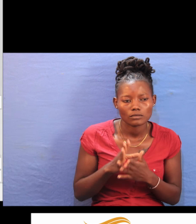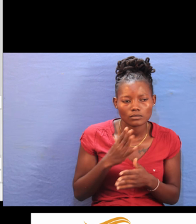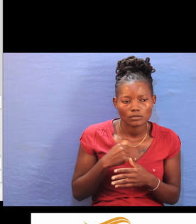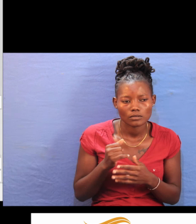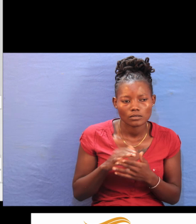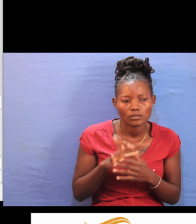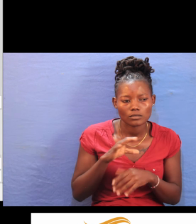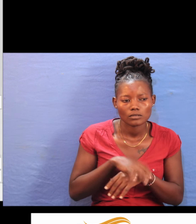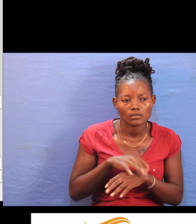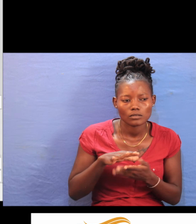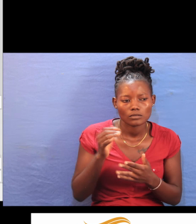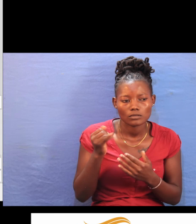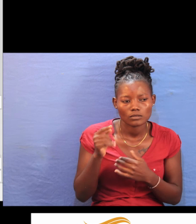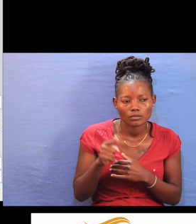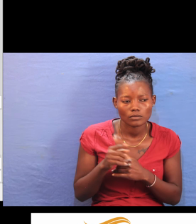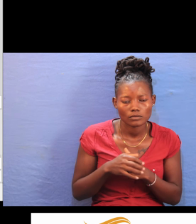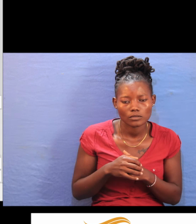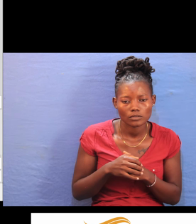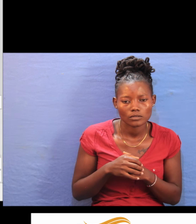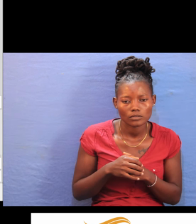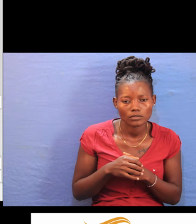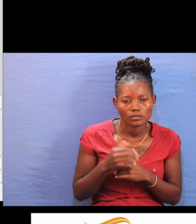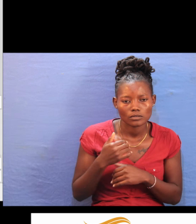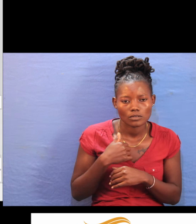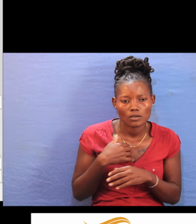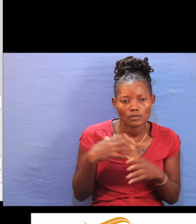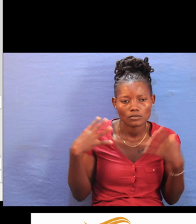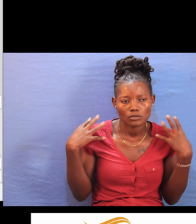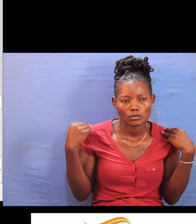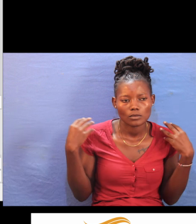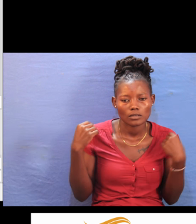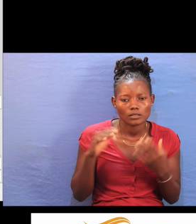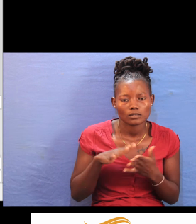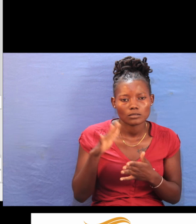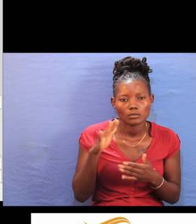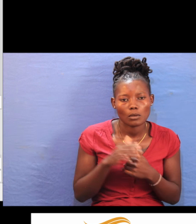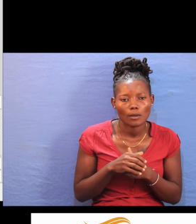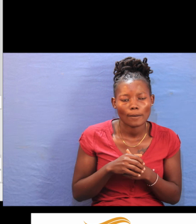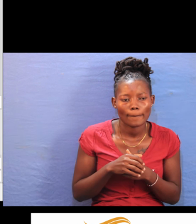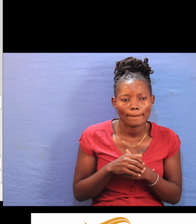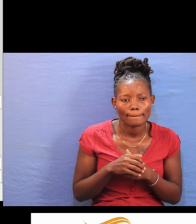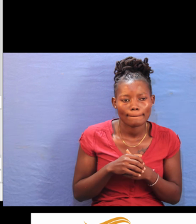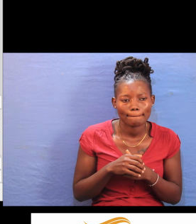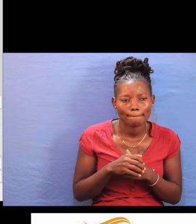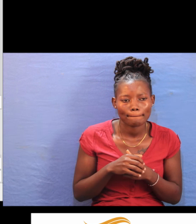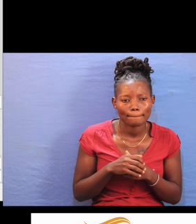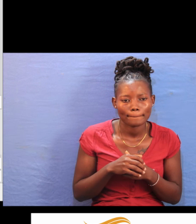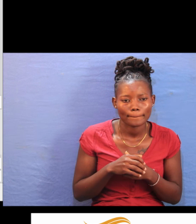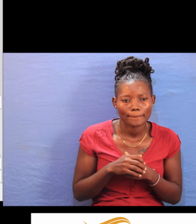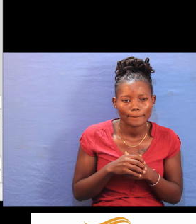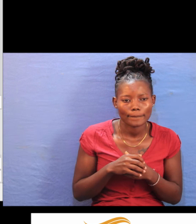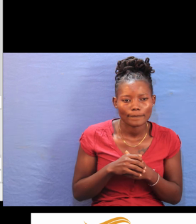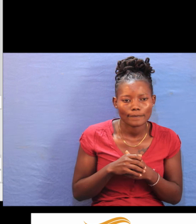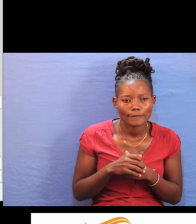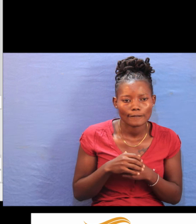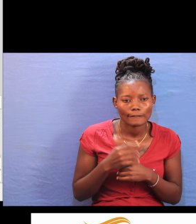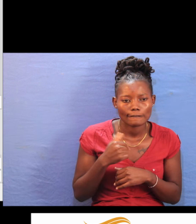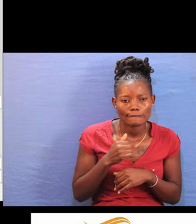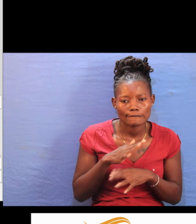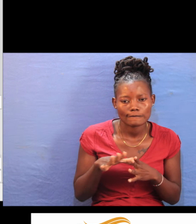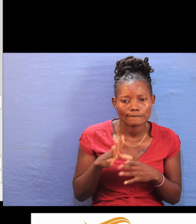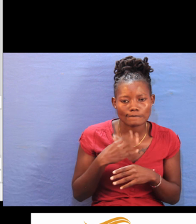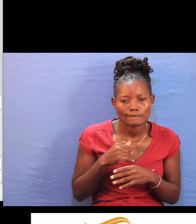skills, whatever they may be, and whatever you're using in training, and not just come to the competition and decide, okay, all of a